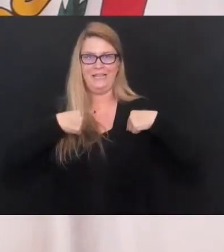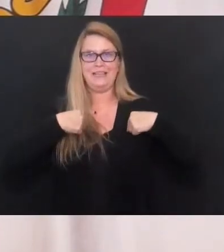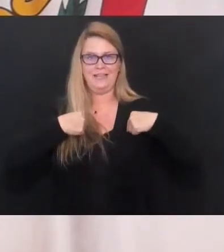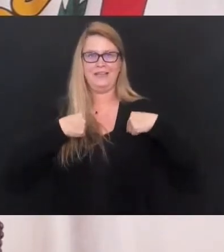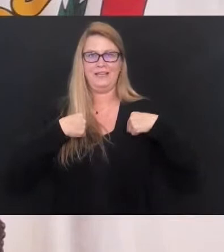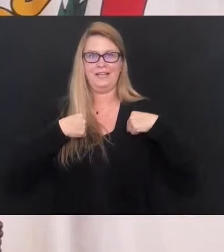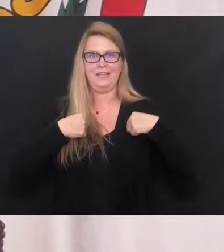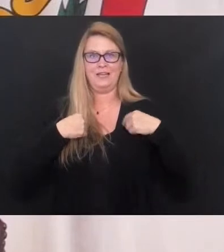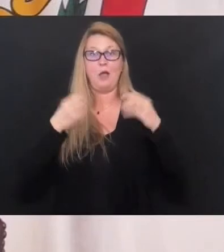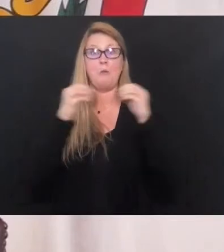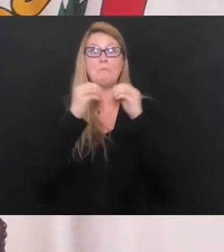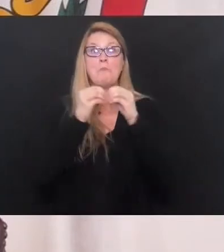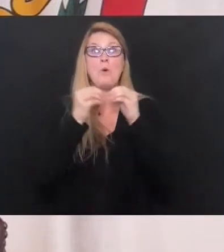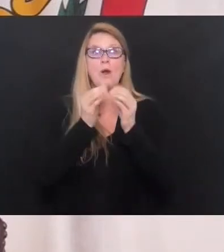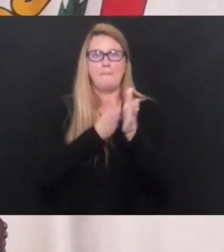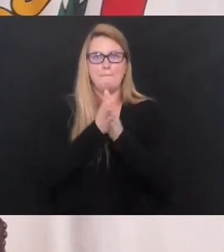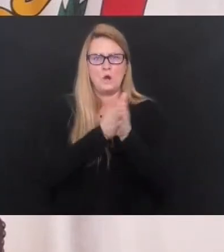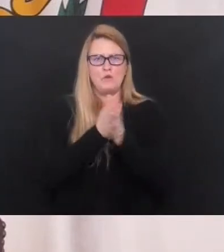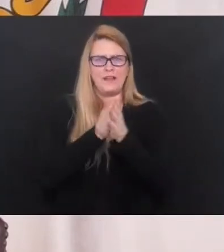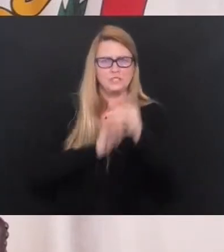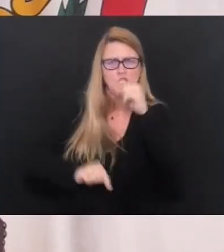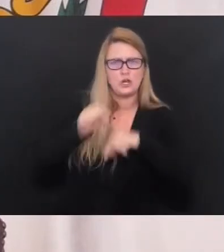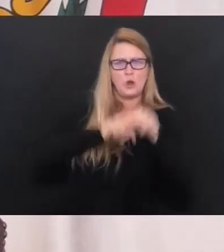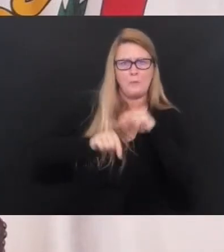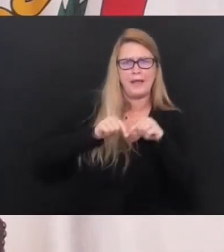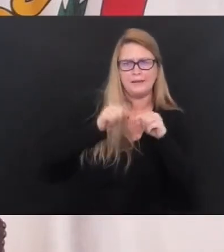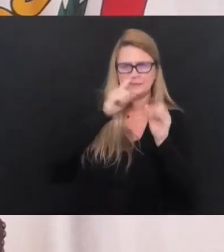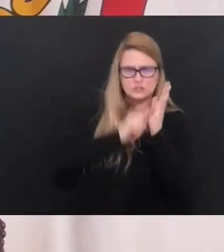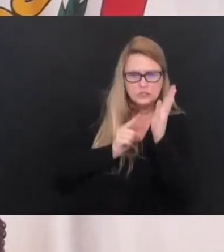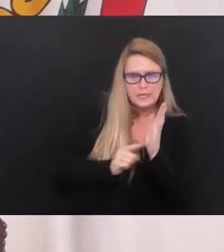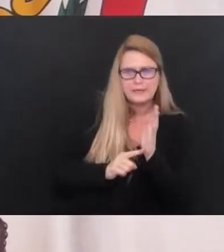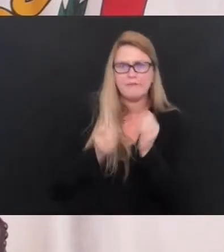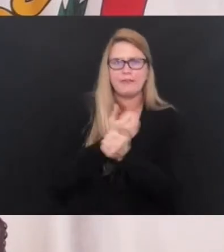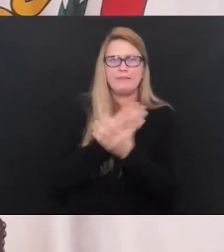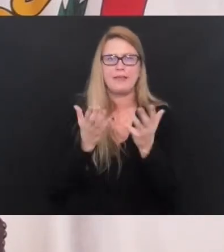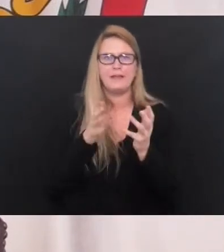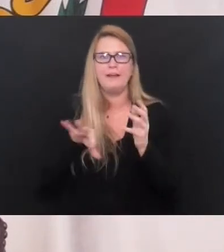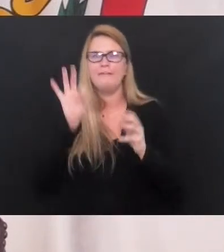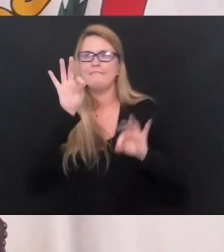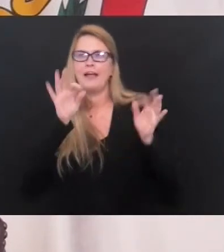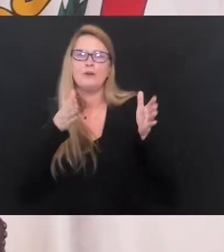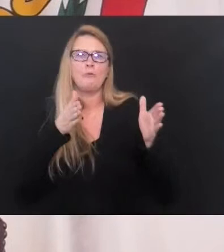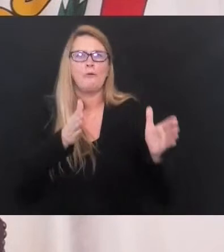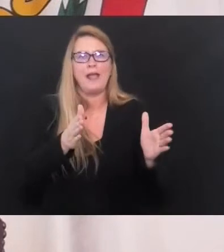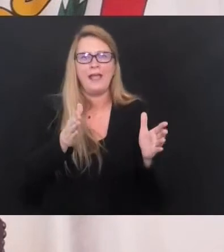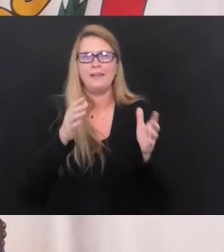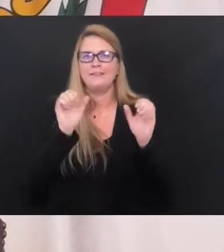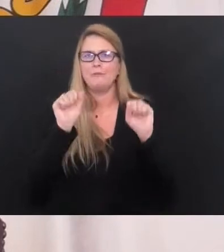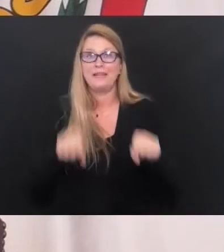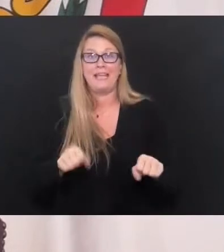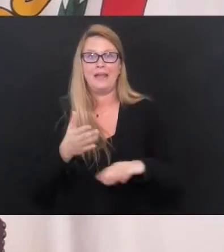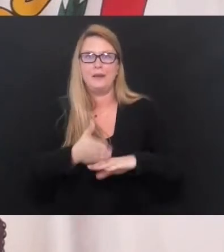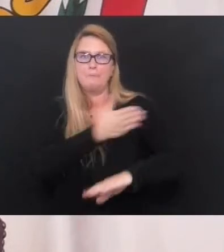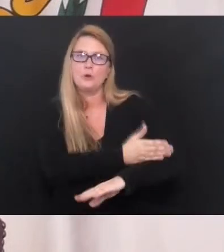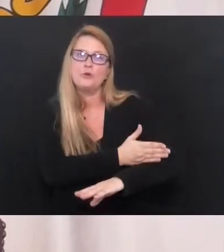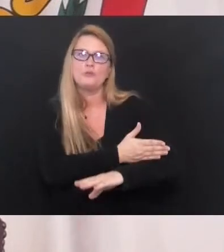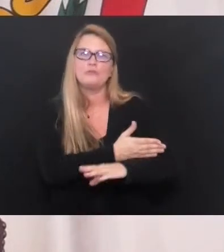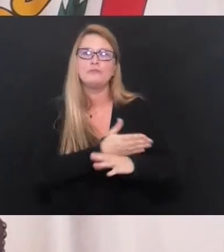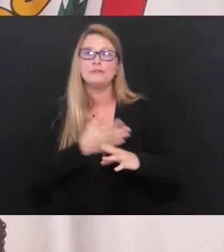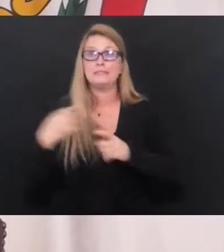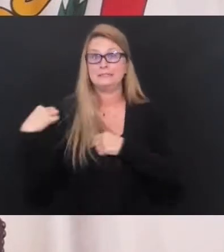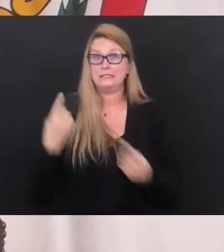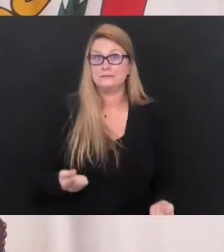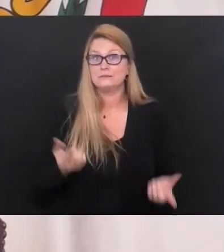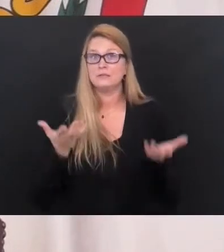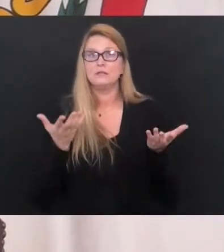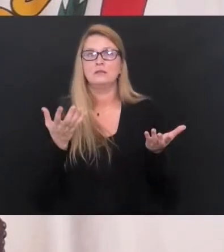gives me the motivation to go back and double check and find a methodology that can maybe even do better than what we've already done.